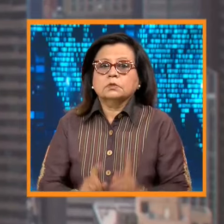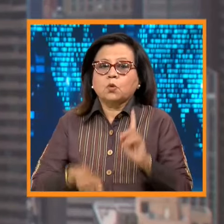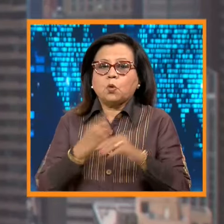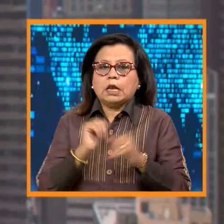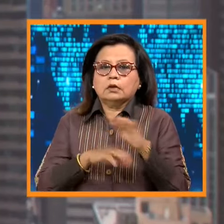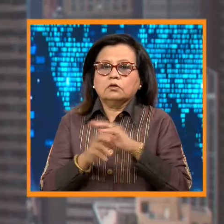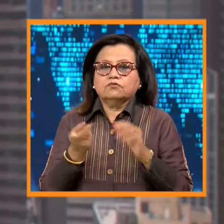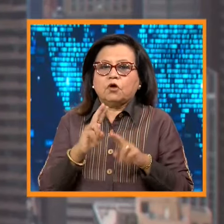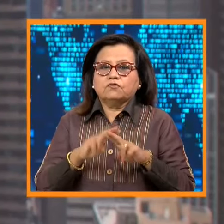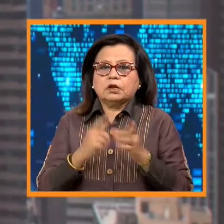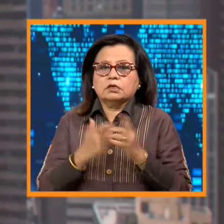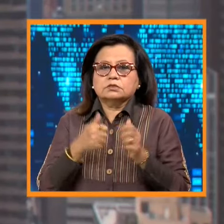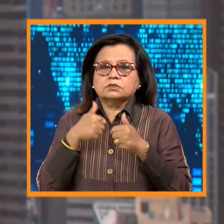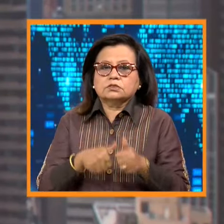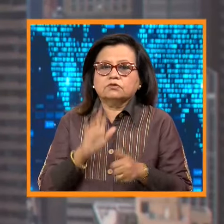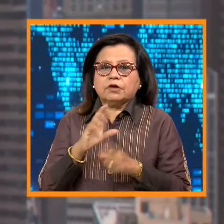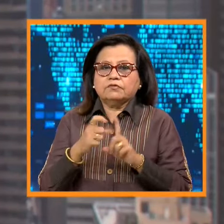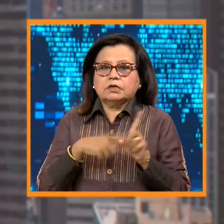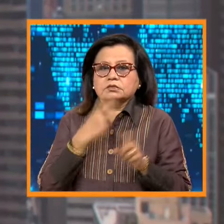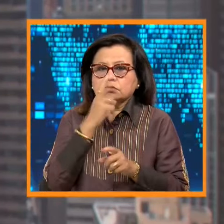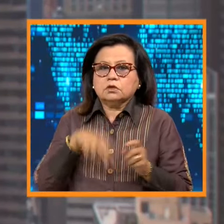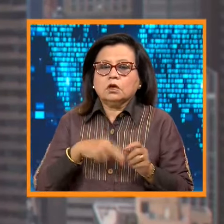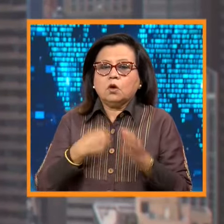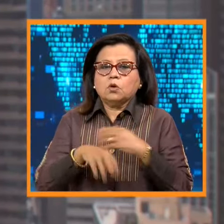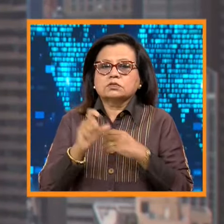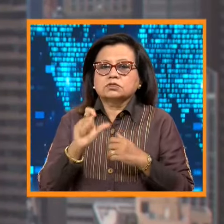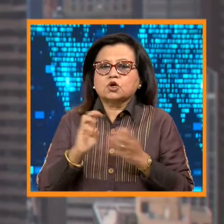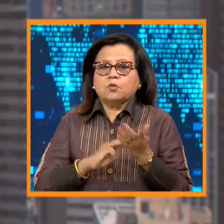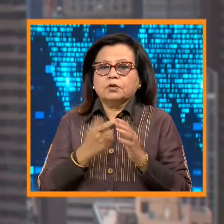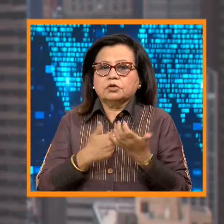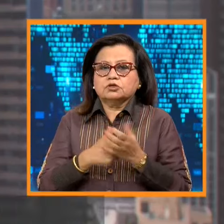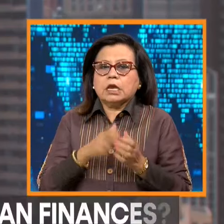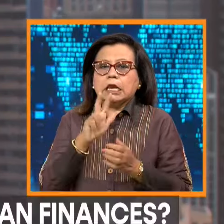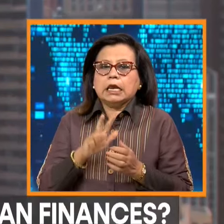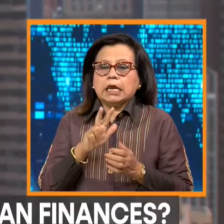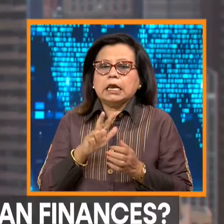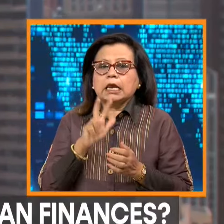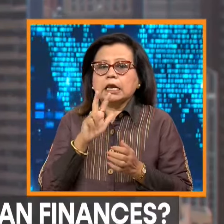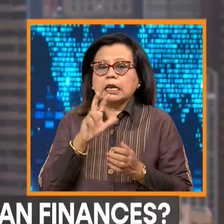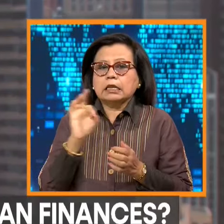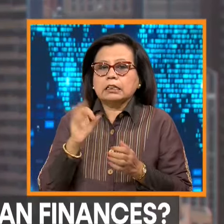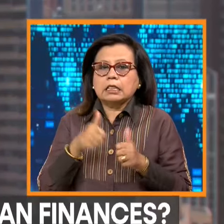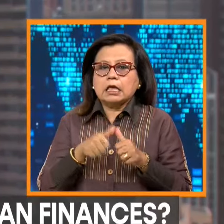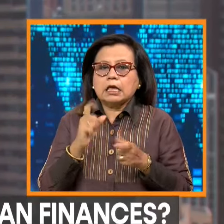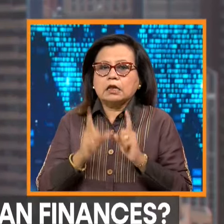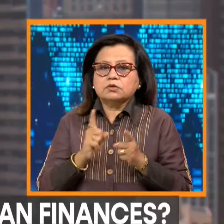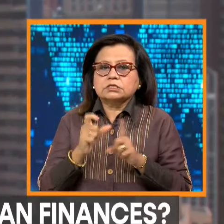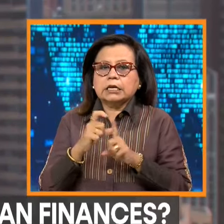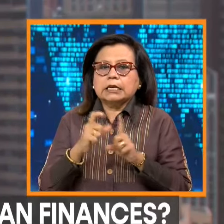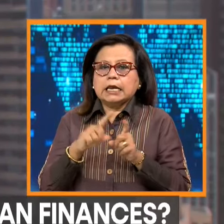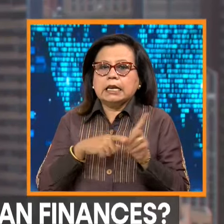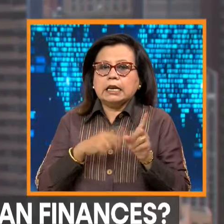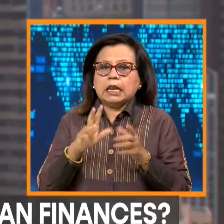Now, while departing from France following a five-day visit overseeing the commemoration of the 80th anniversary of the D-Day landings